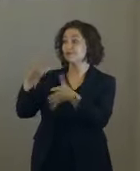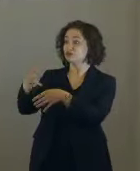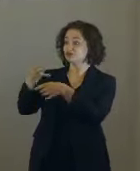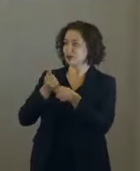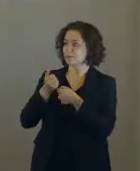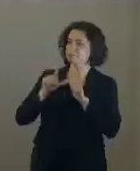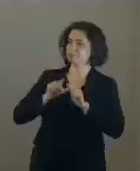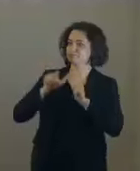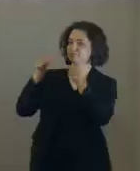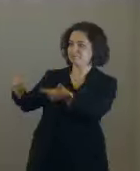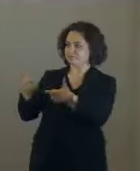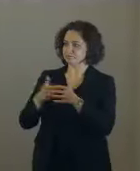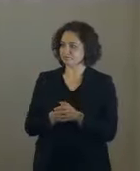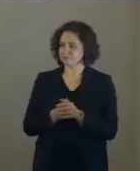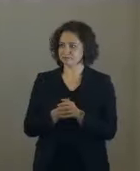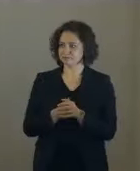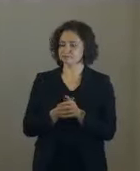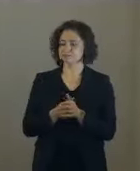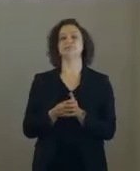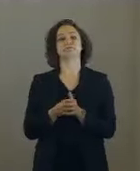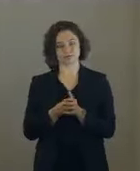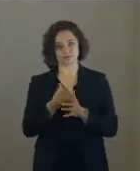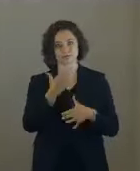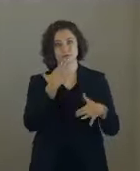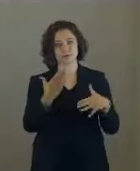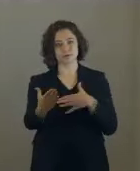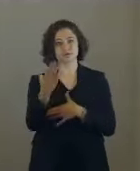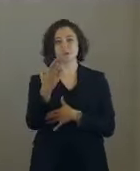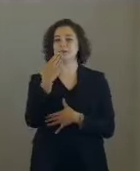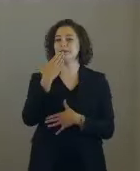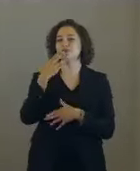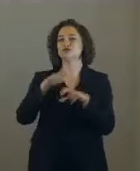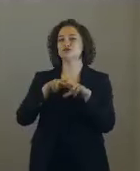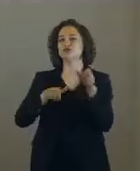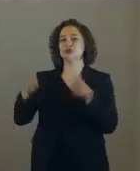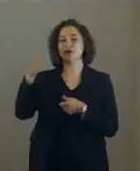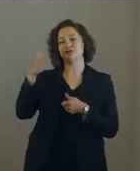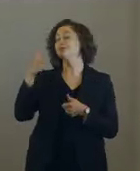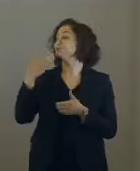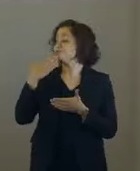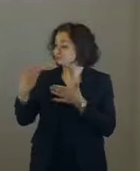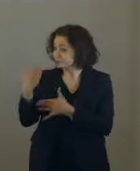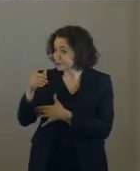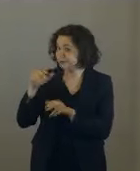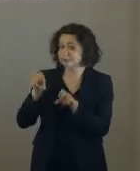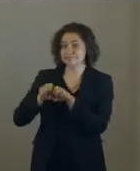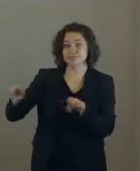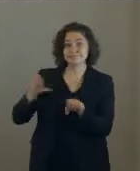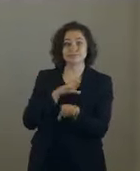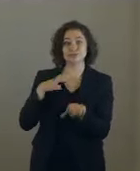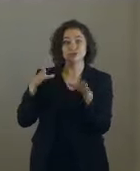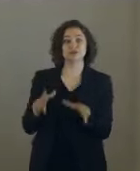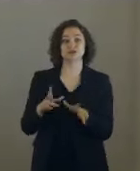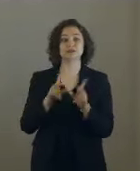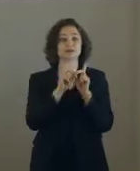away. Good morning. Thank you, Mr. Chair. Good morning to the commissioners, to all the department